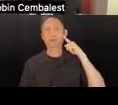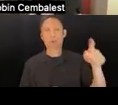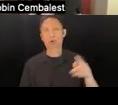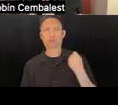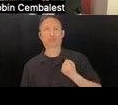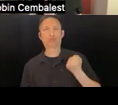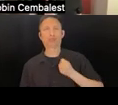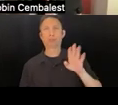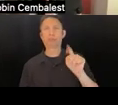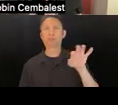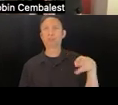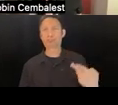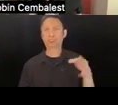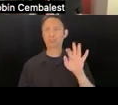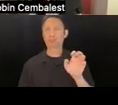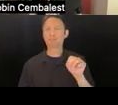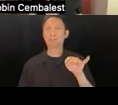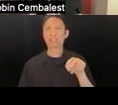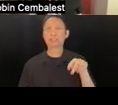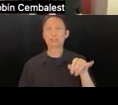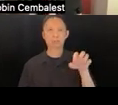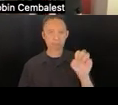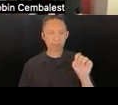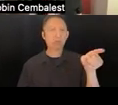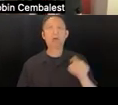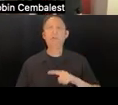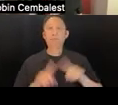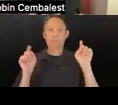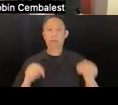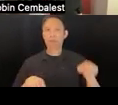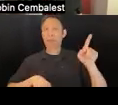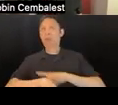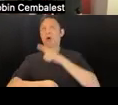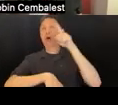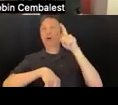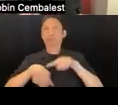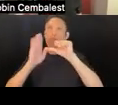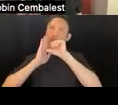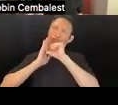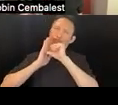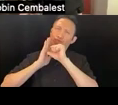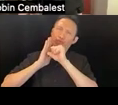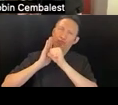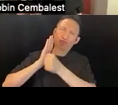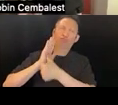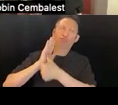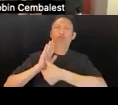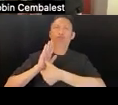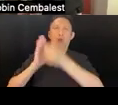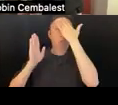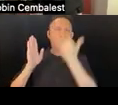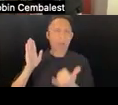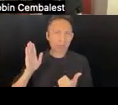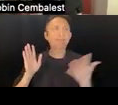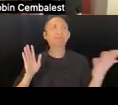we have, this is actually a highlight, and I'm calling it a long-term highlight because, as you may recall, or a